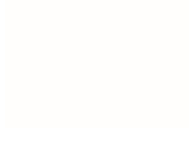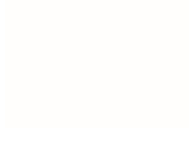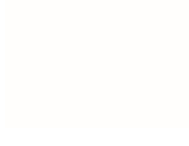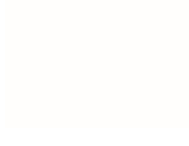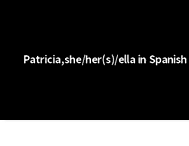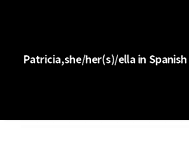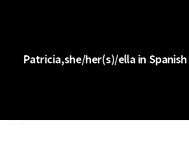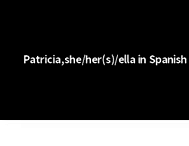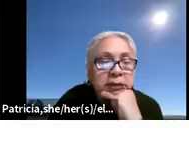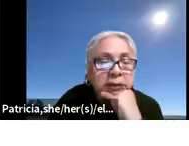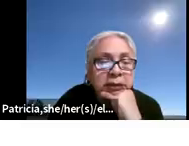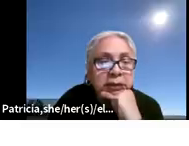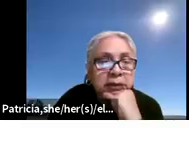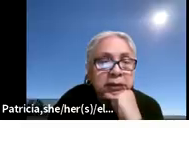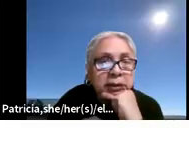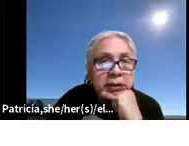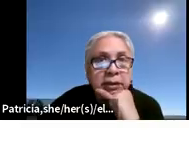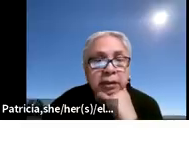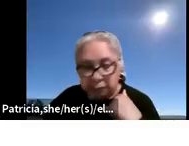Thank you, Michelle.